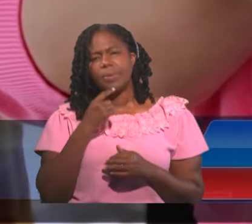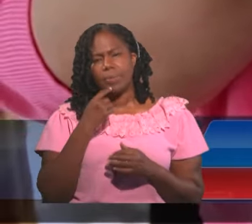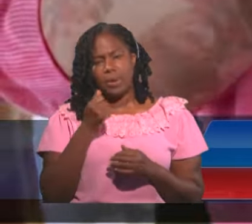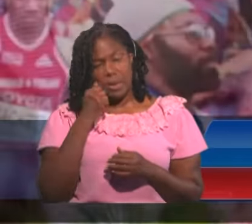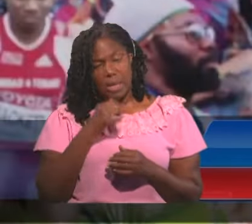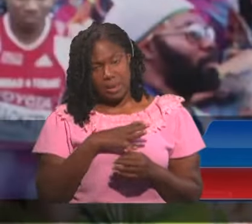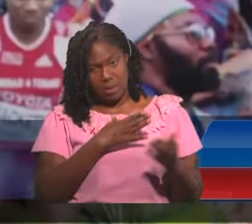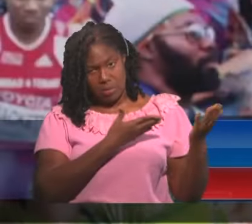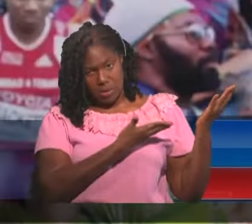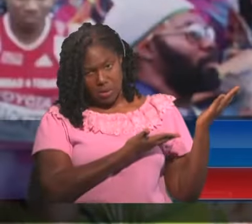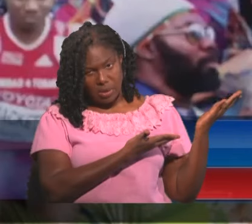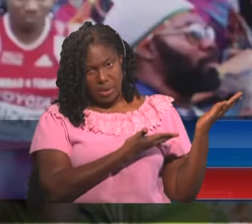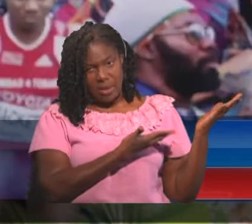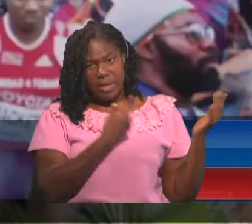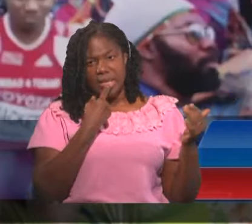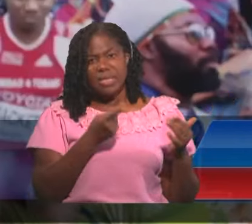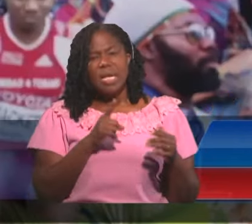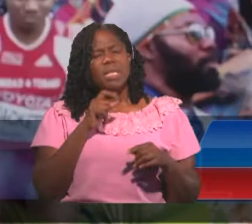Health's facility.